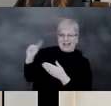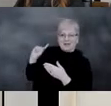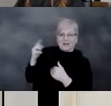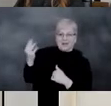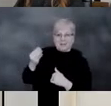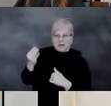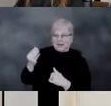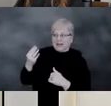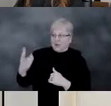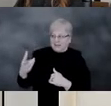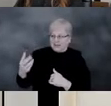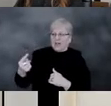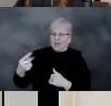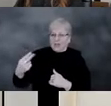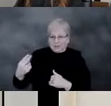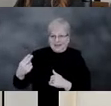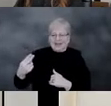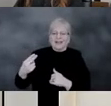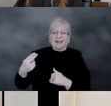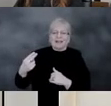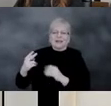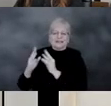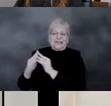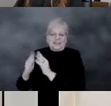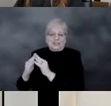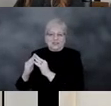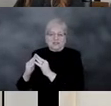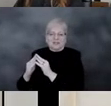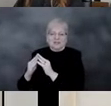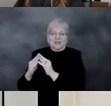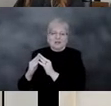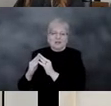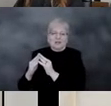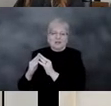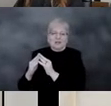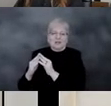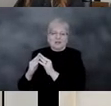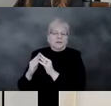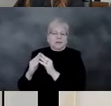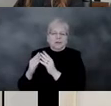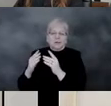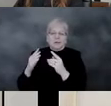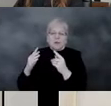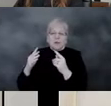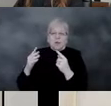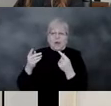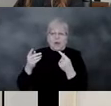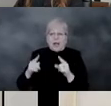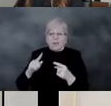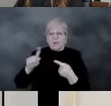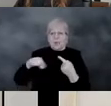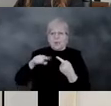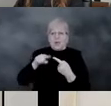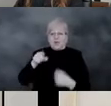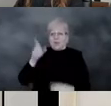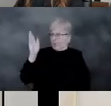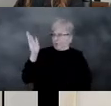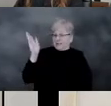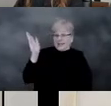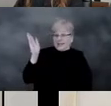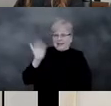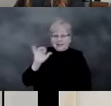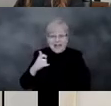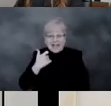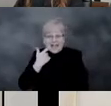Wednesday and Thursday's session. When you are presenting, as I said in my introduction,